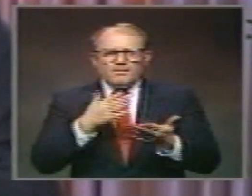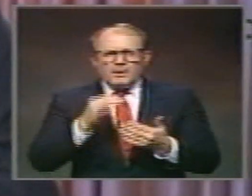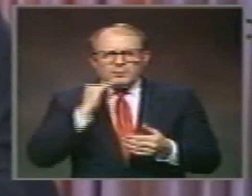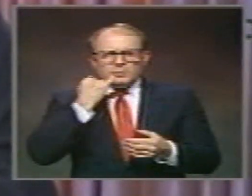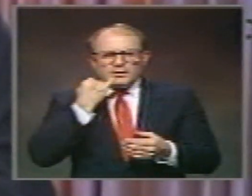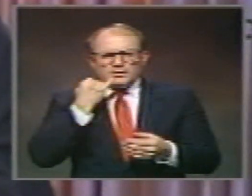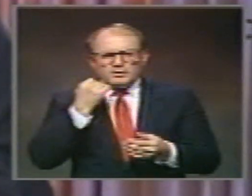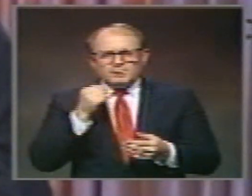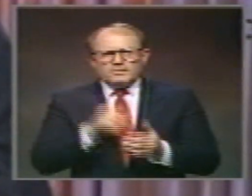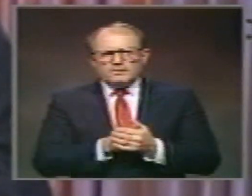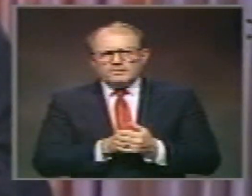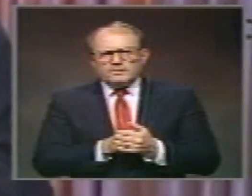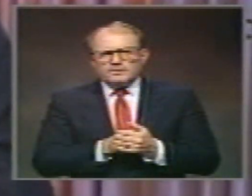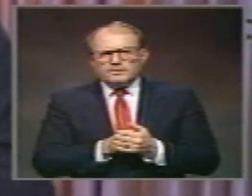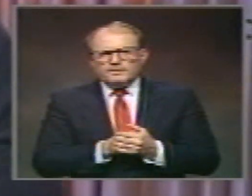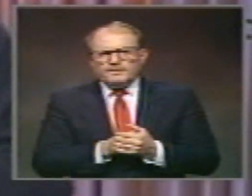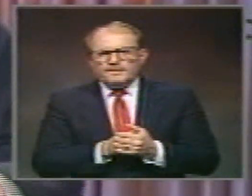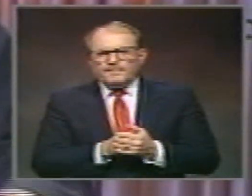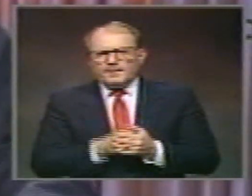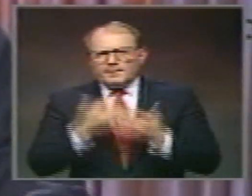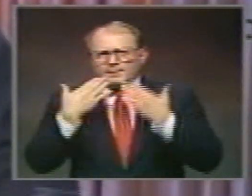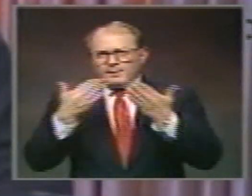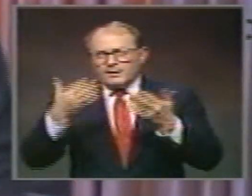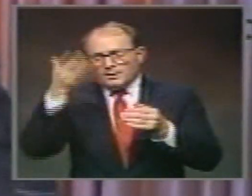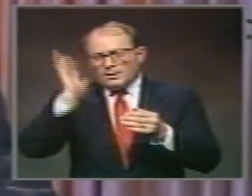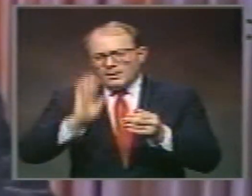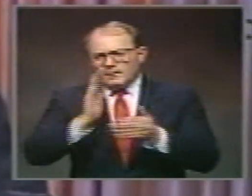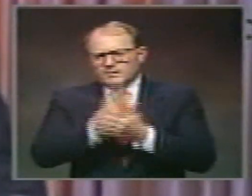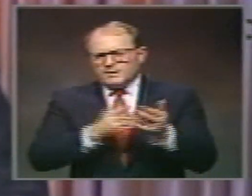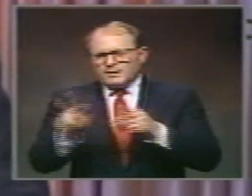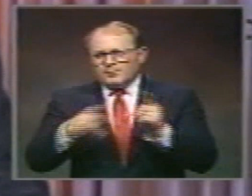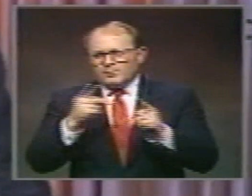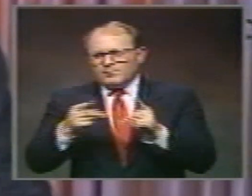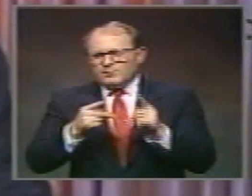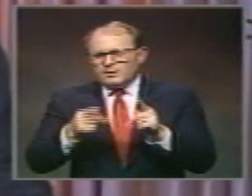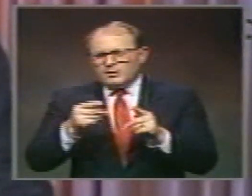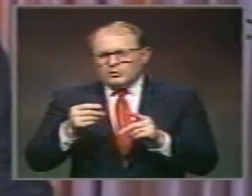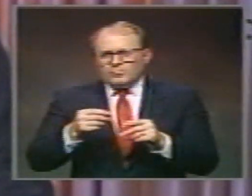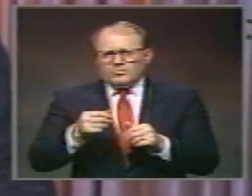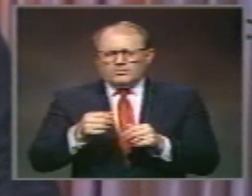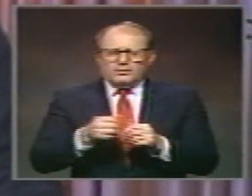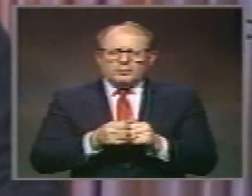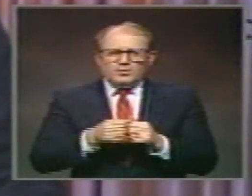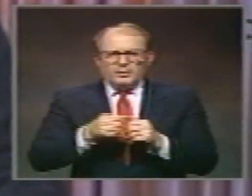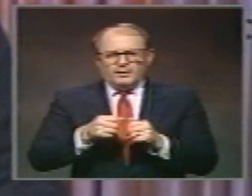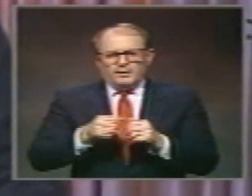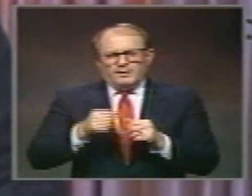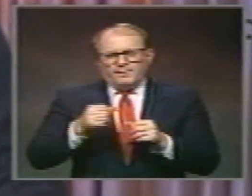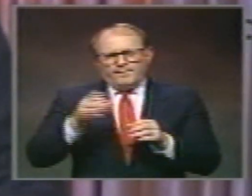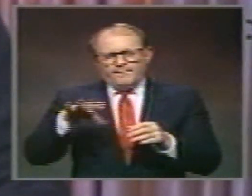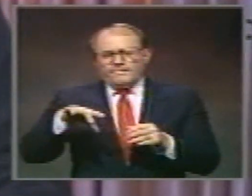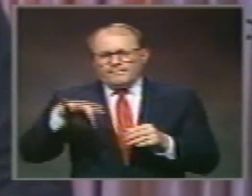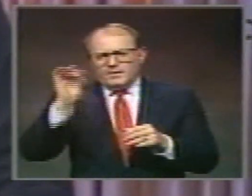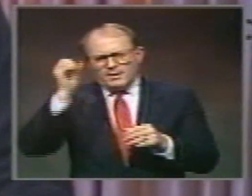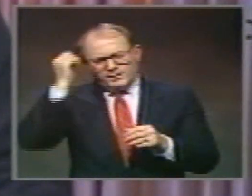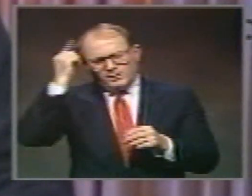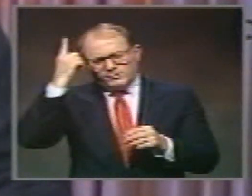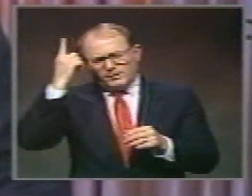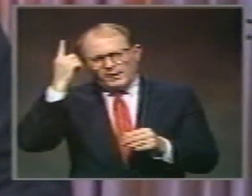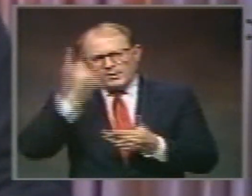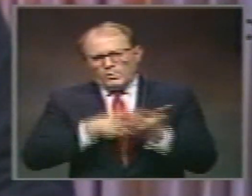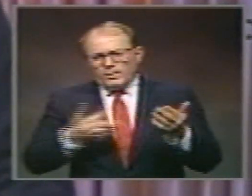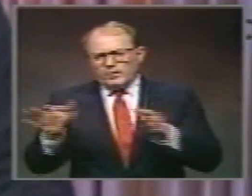it in your case. Thank God some people do come to themselves. They see the folly and madness of such